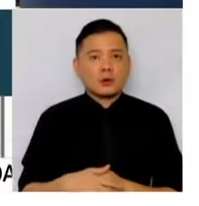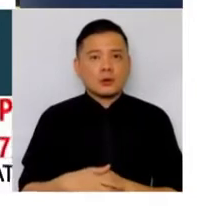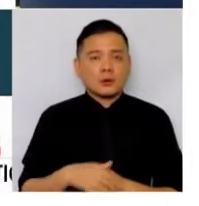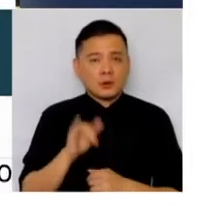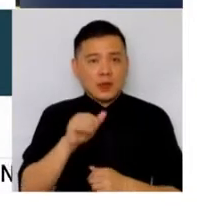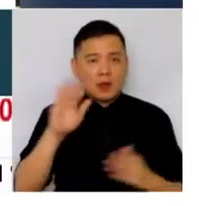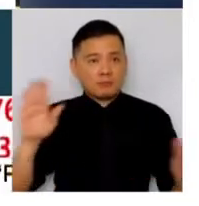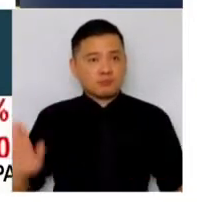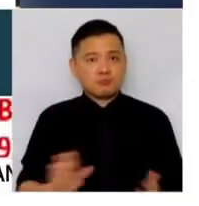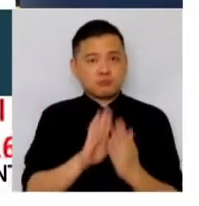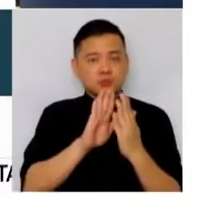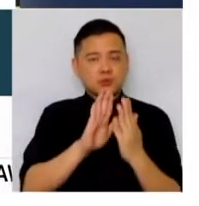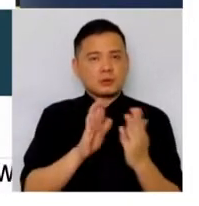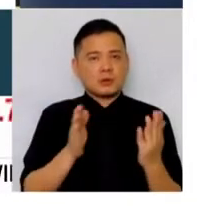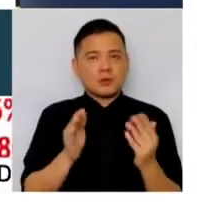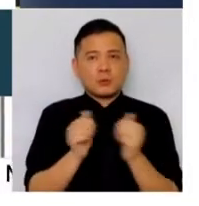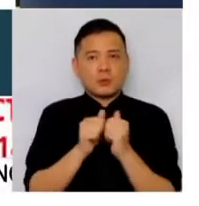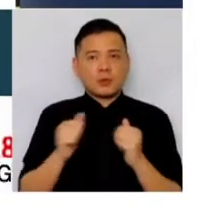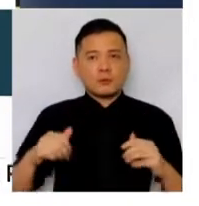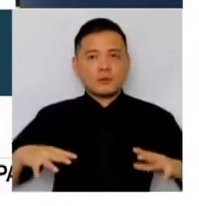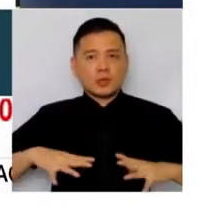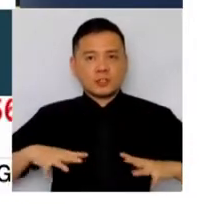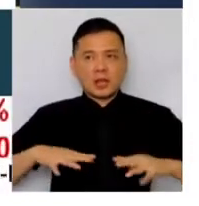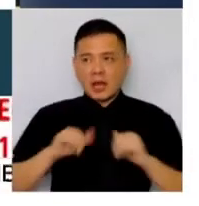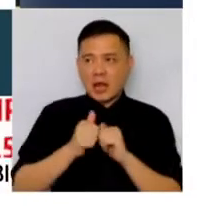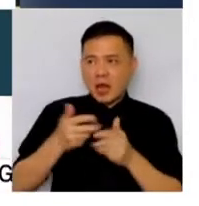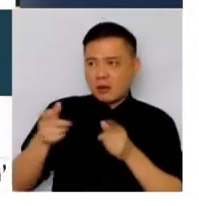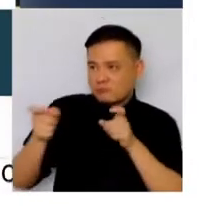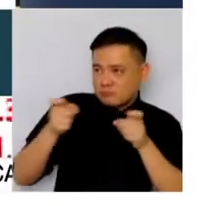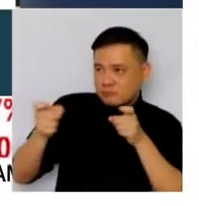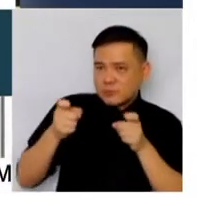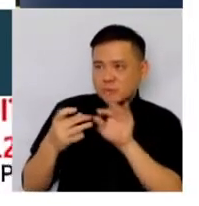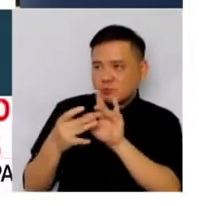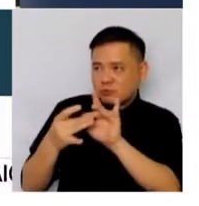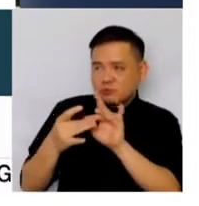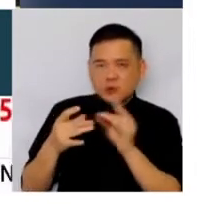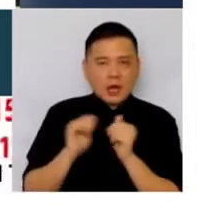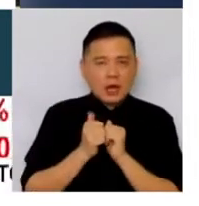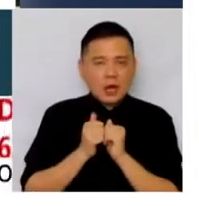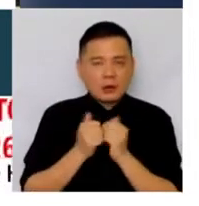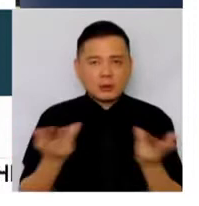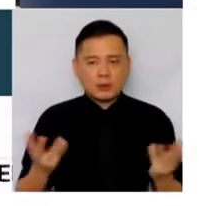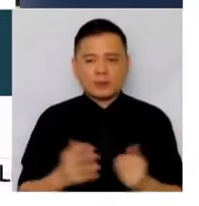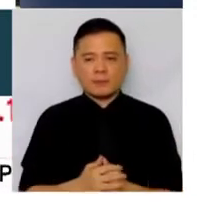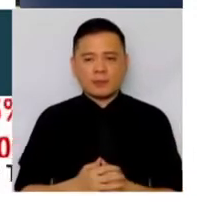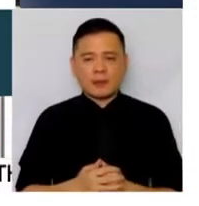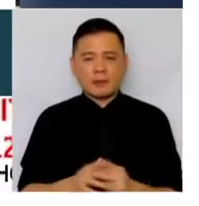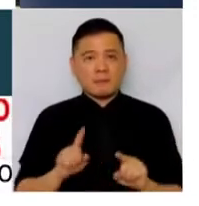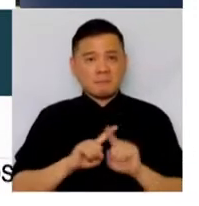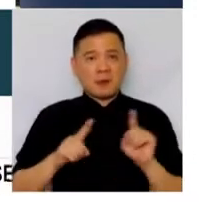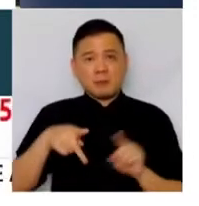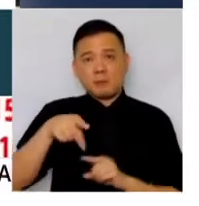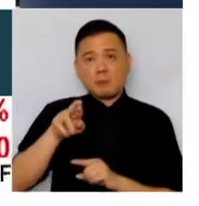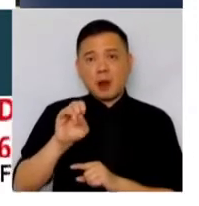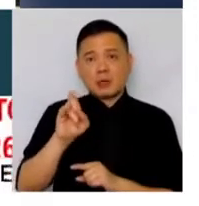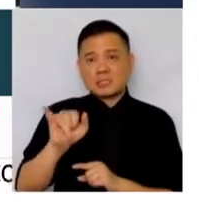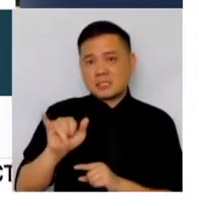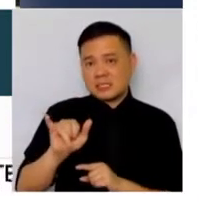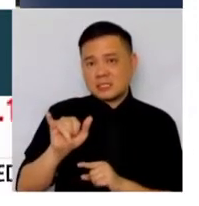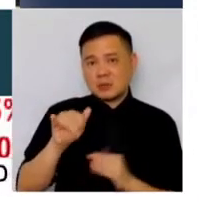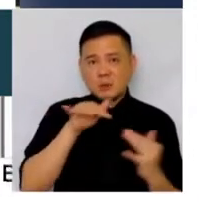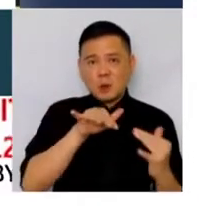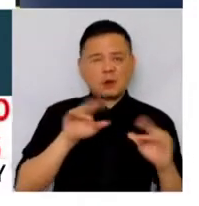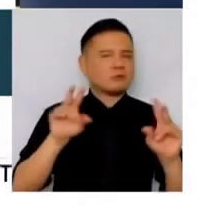strategic partner, Russia. But I think it is beyond a proxy war. Here you are, the U.S., trying